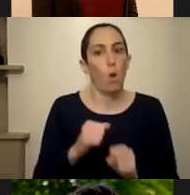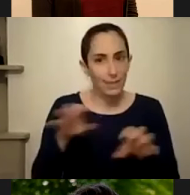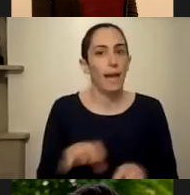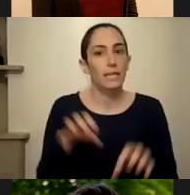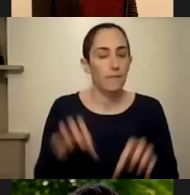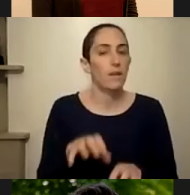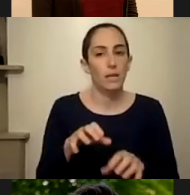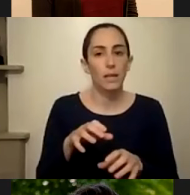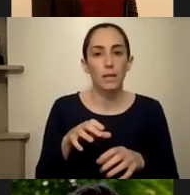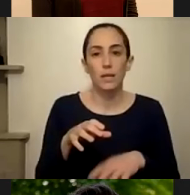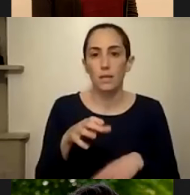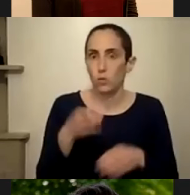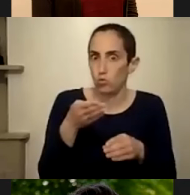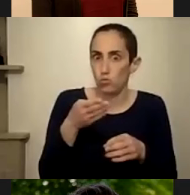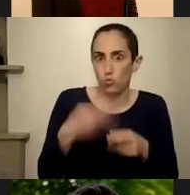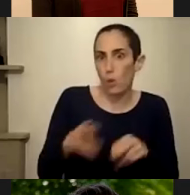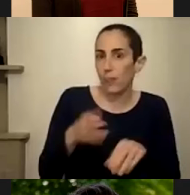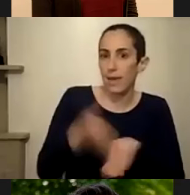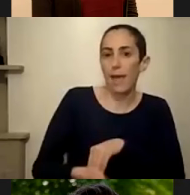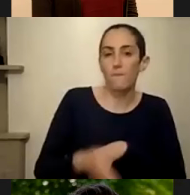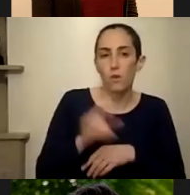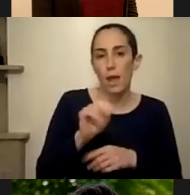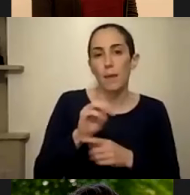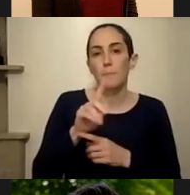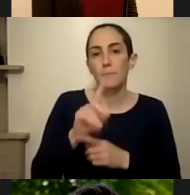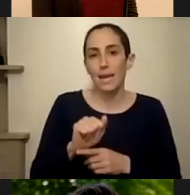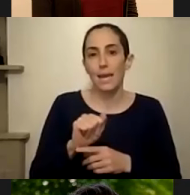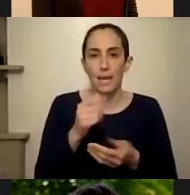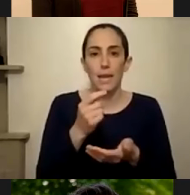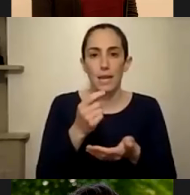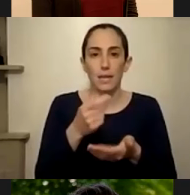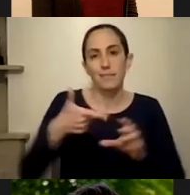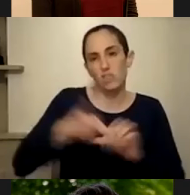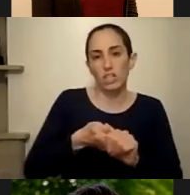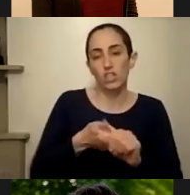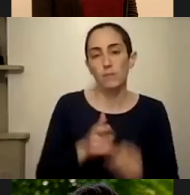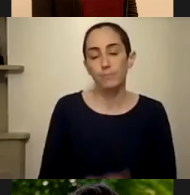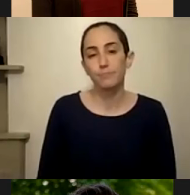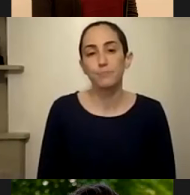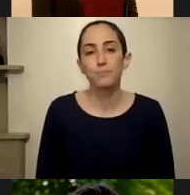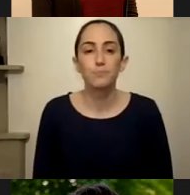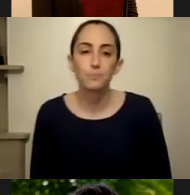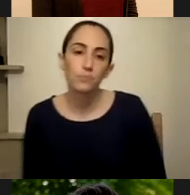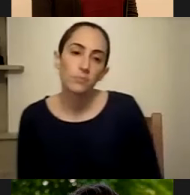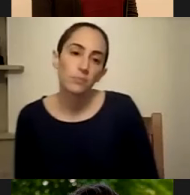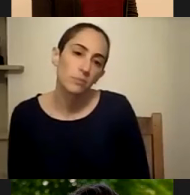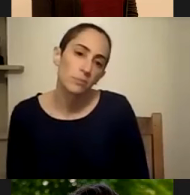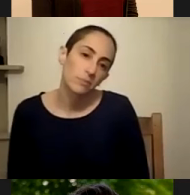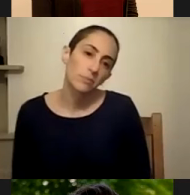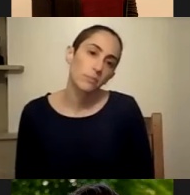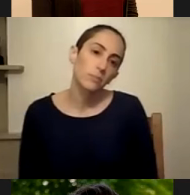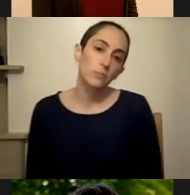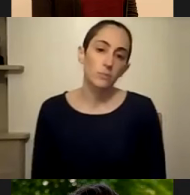at a very short time after MDA treatment injection. As you can see,